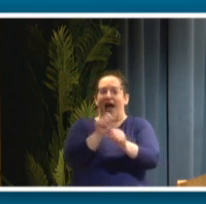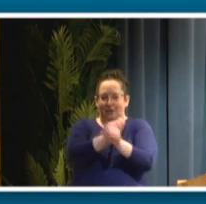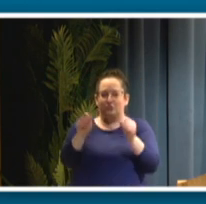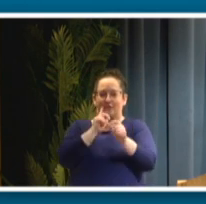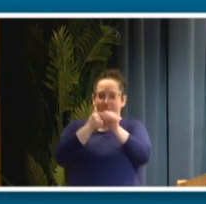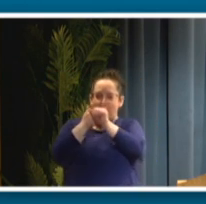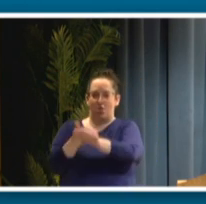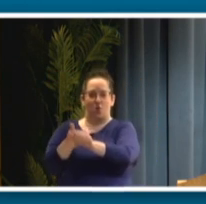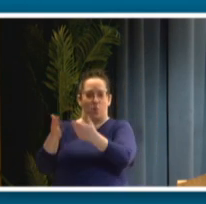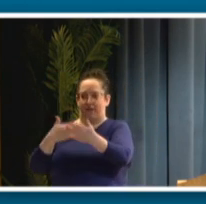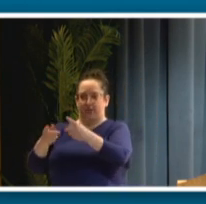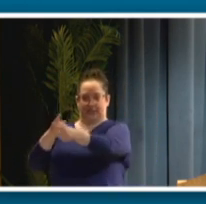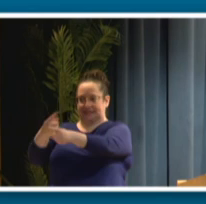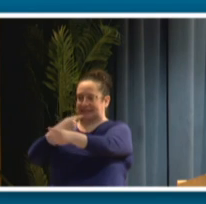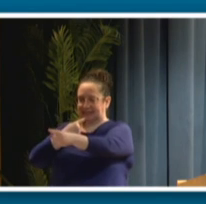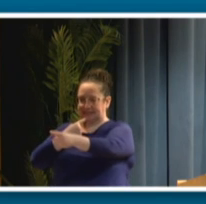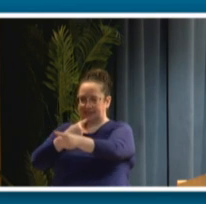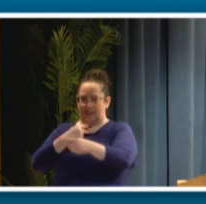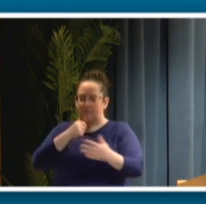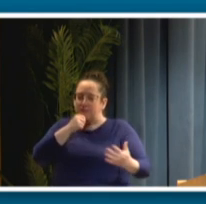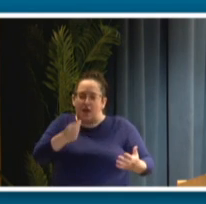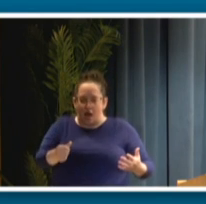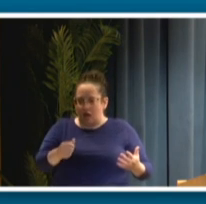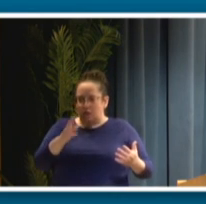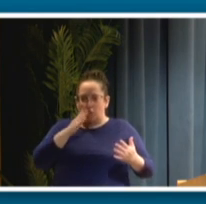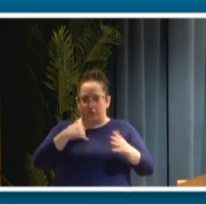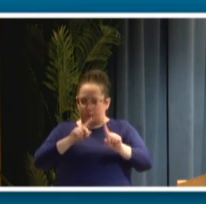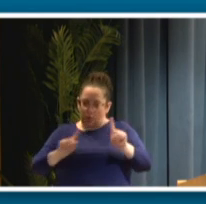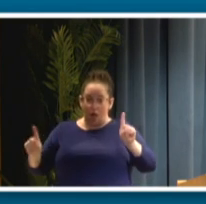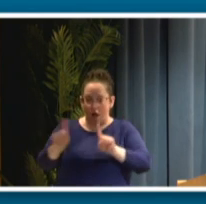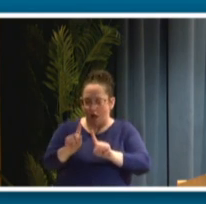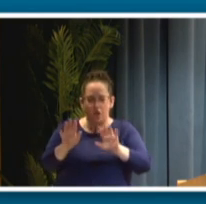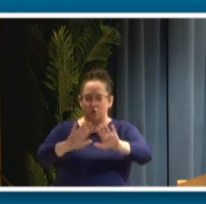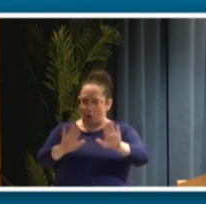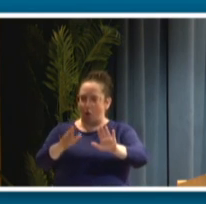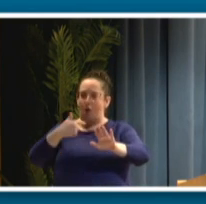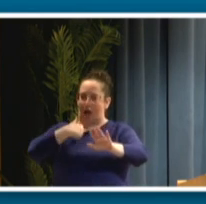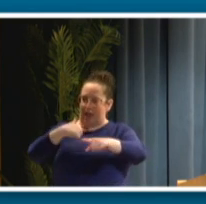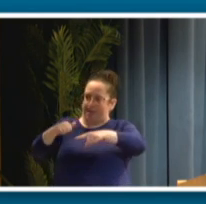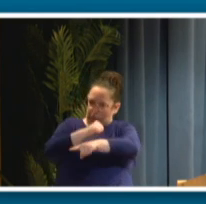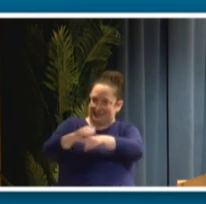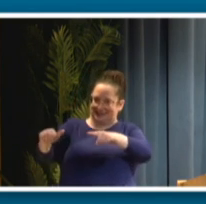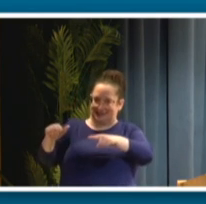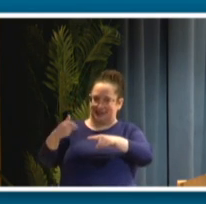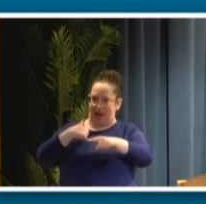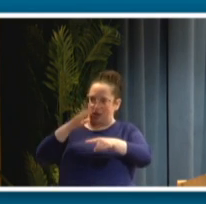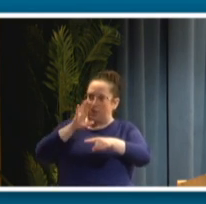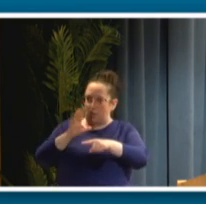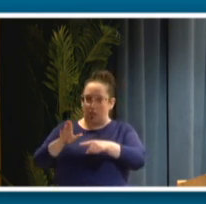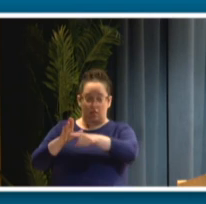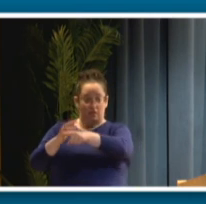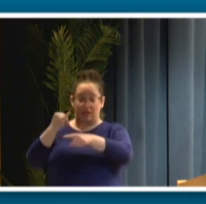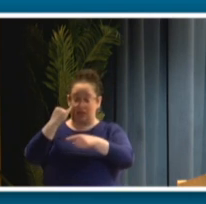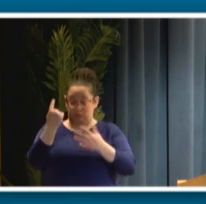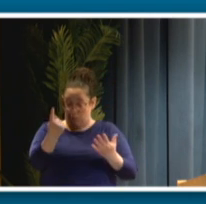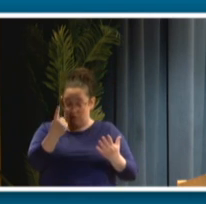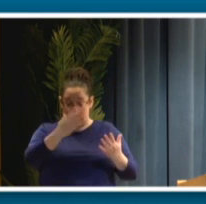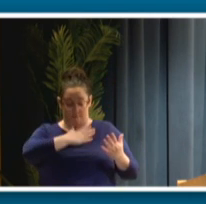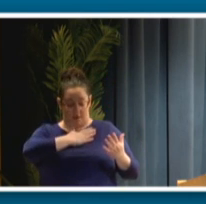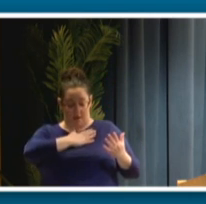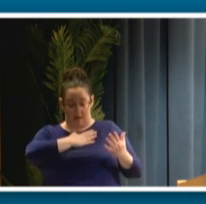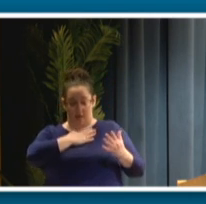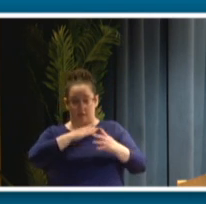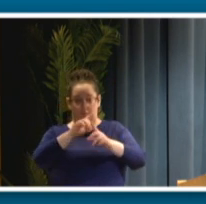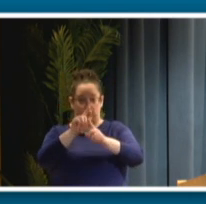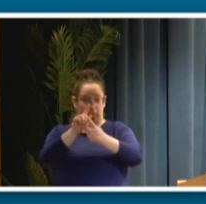Because that's the way I believe in that, right? The old school way of like apprenticeship, right? And one of my mentors came in the clothing store. His